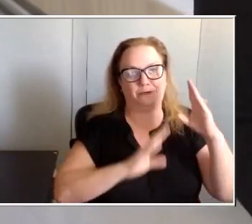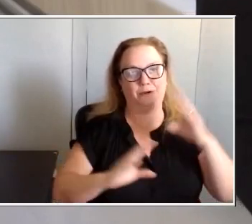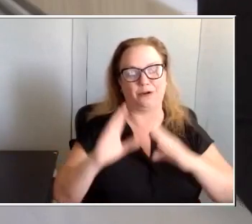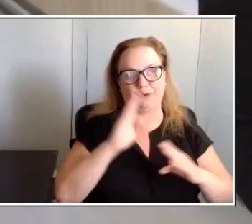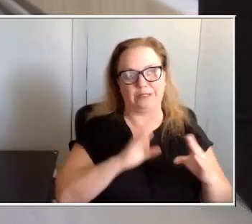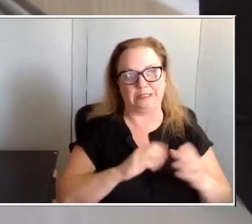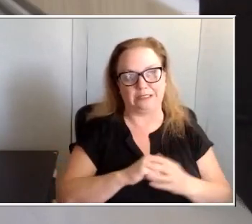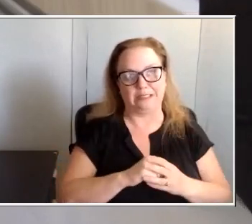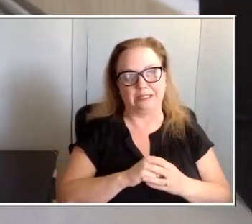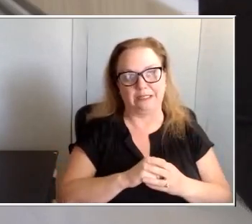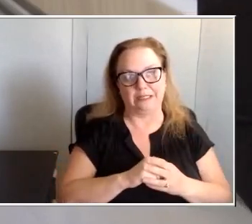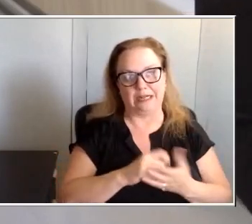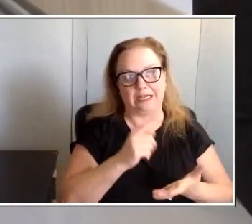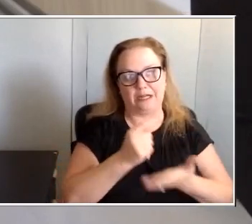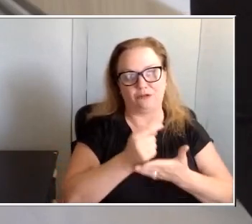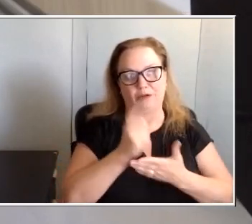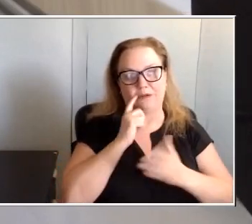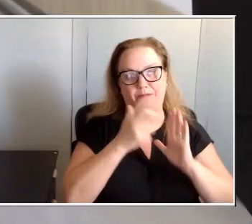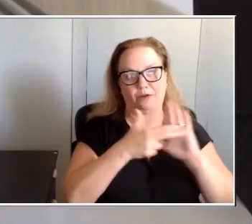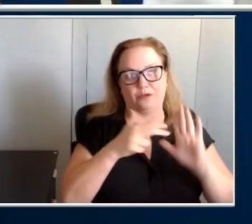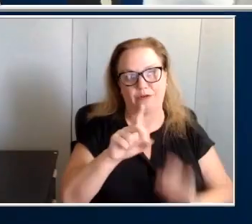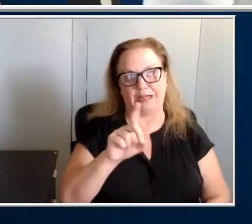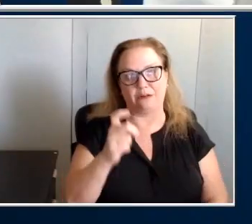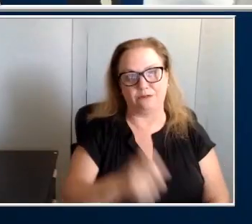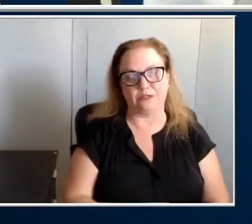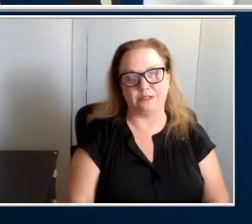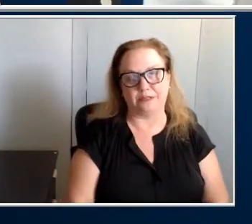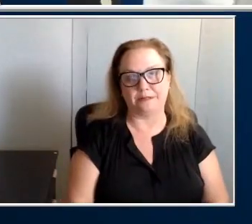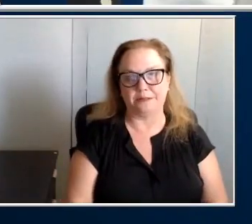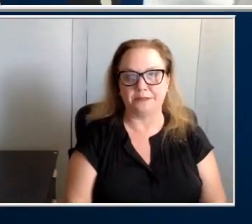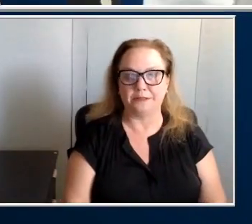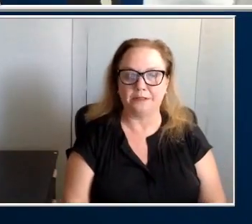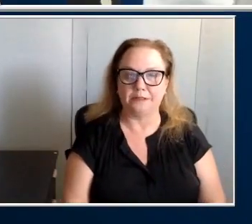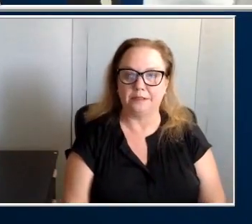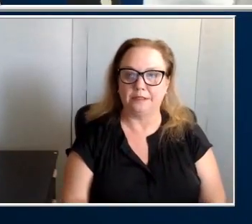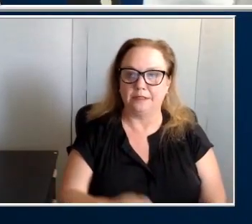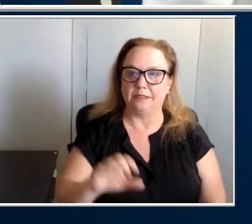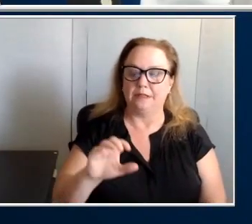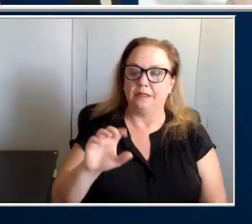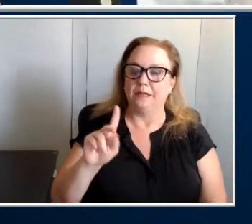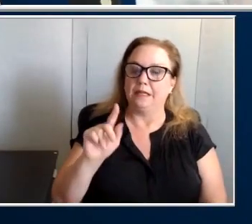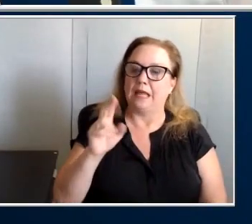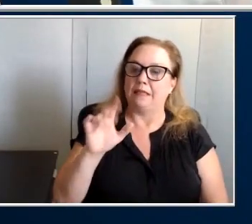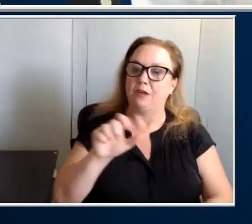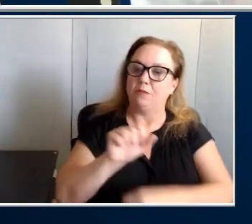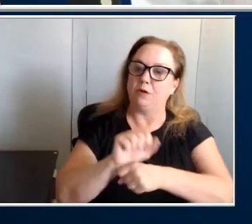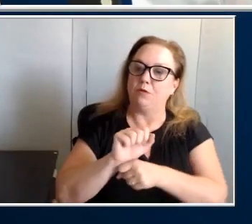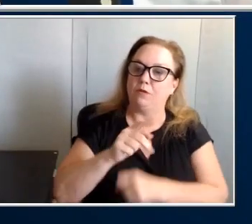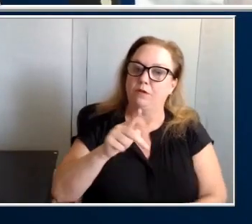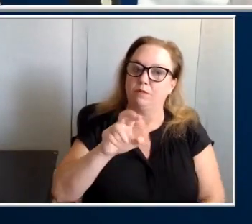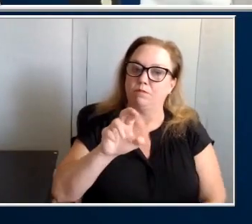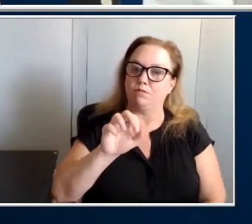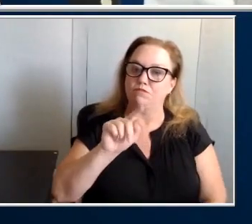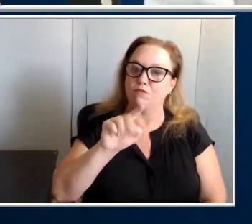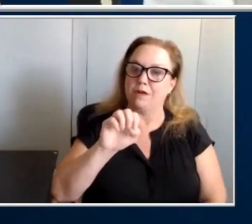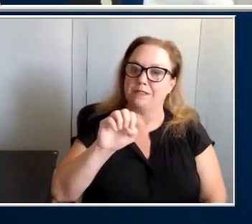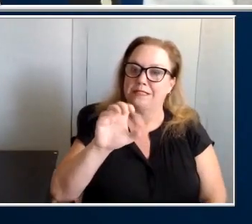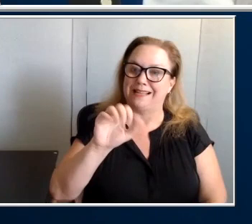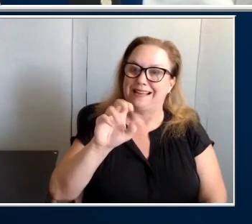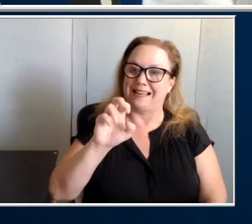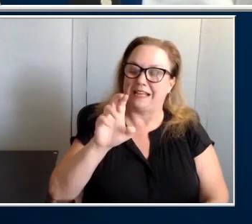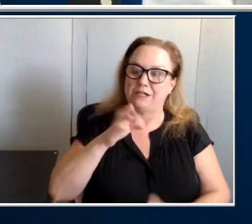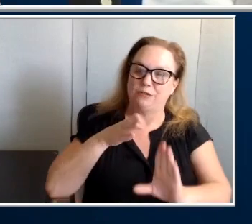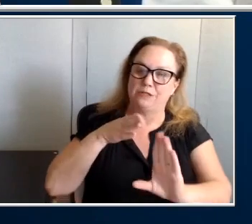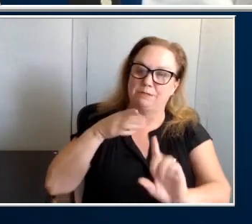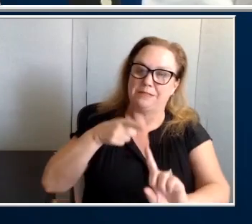getting treated for their diagnosis. Kathy, you've been working with prostate cancer patients specifically. What type